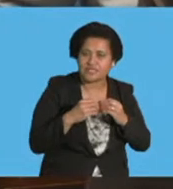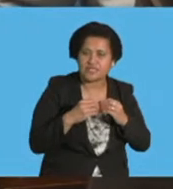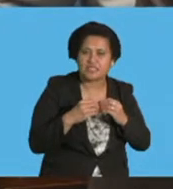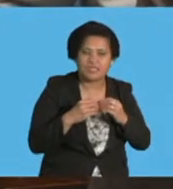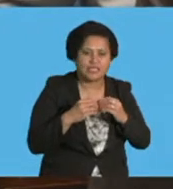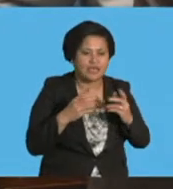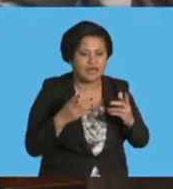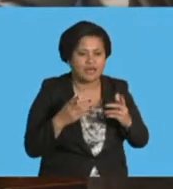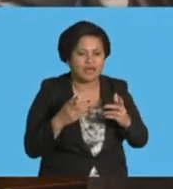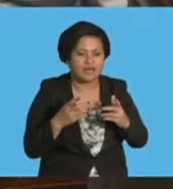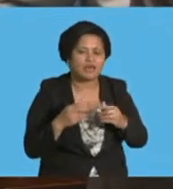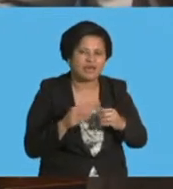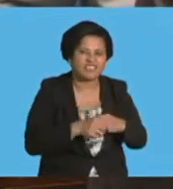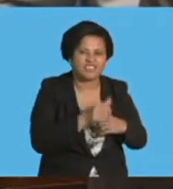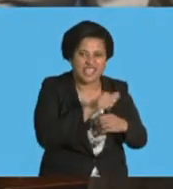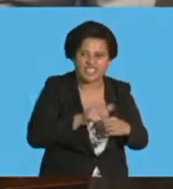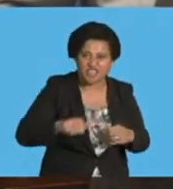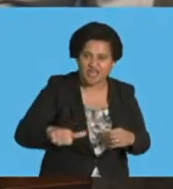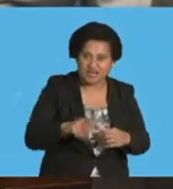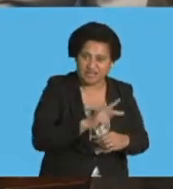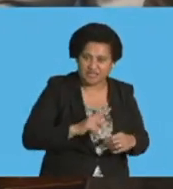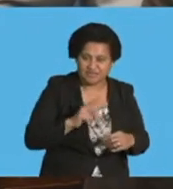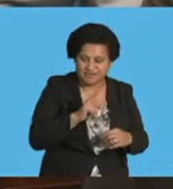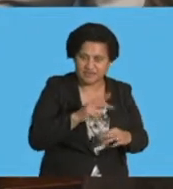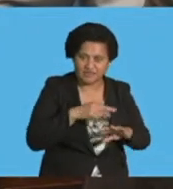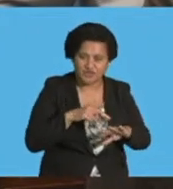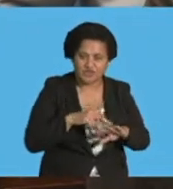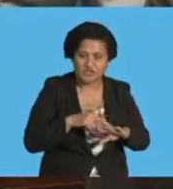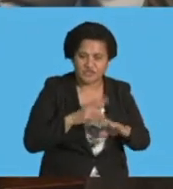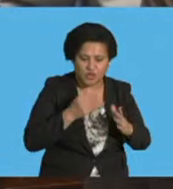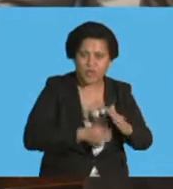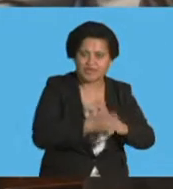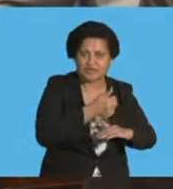focus during those years in the Asia-Pacific region. And